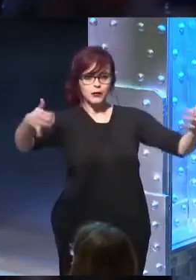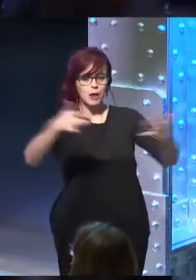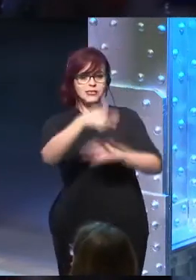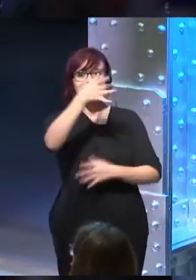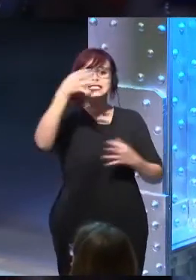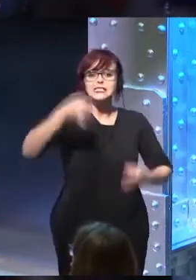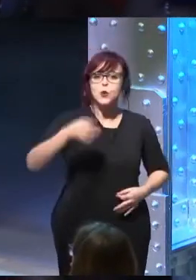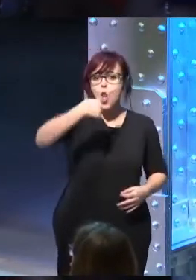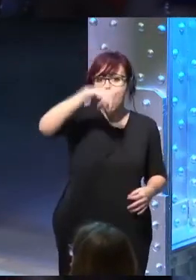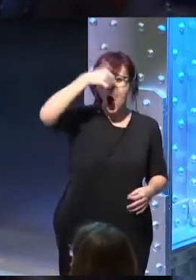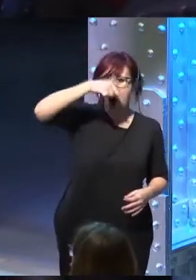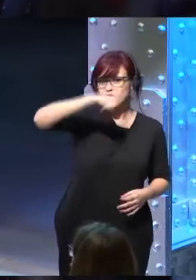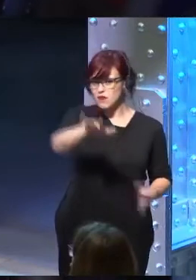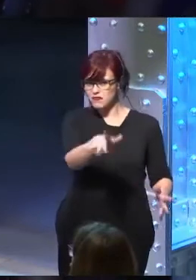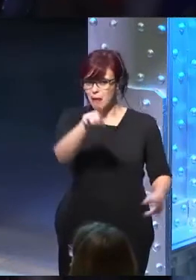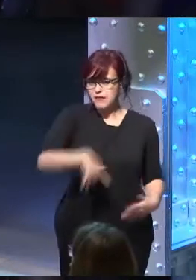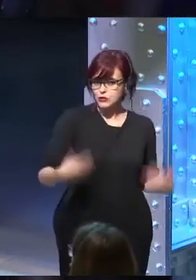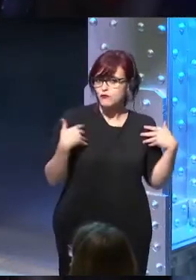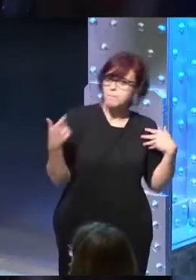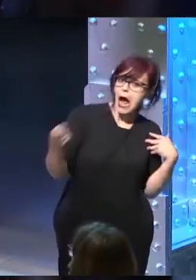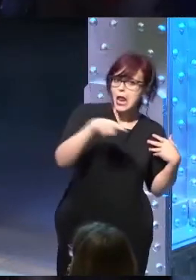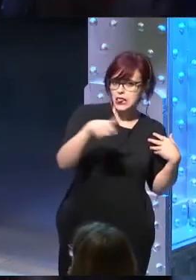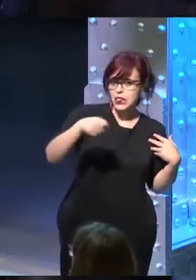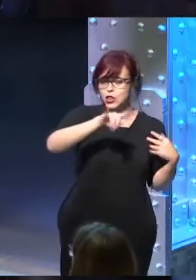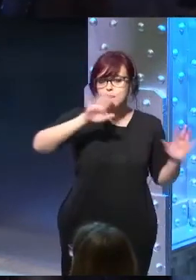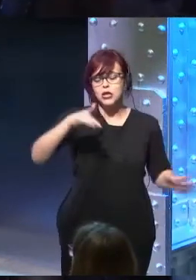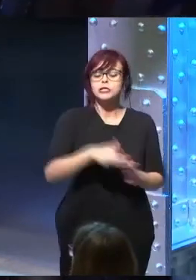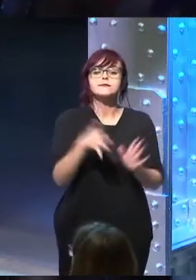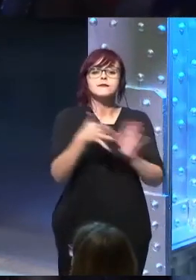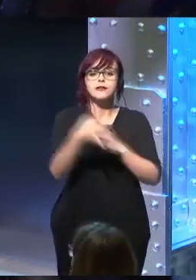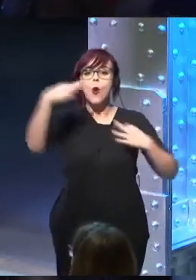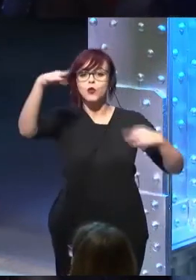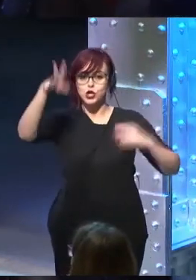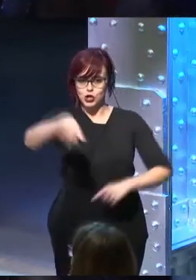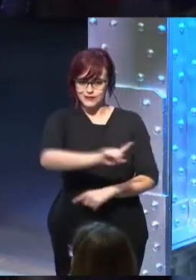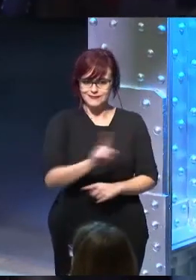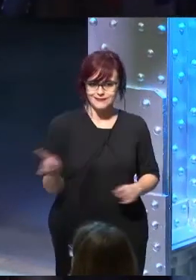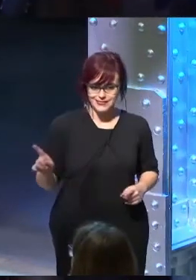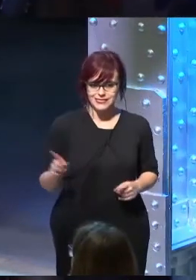suggest that I don't think that I think that women are the only people without a voice on the planet.